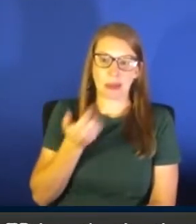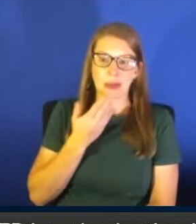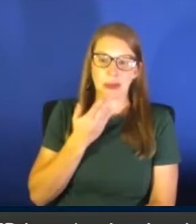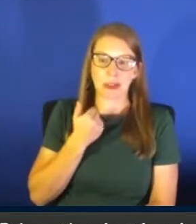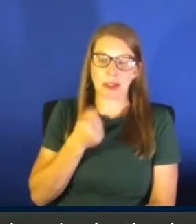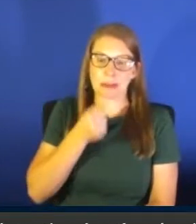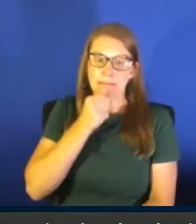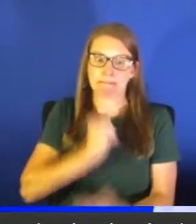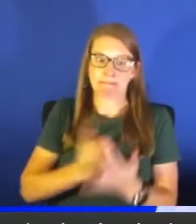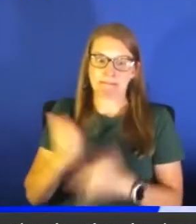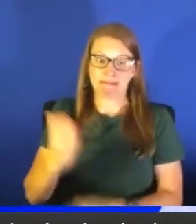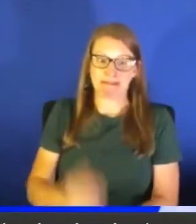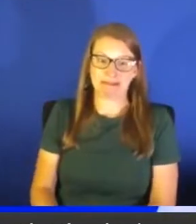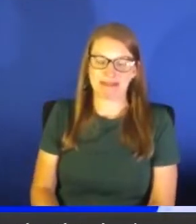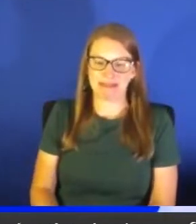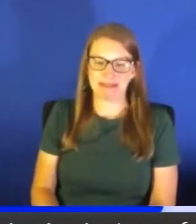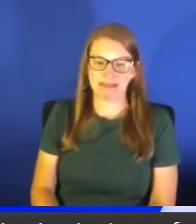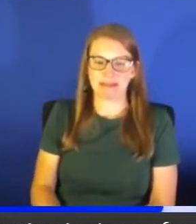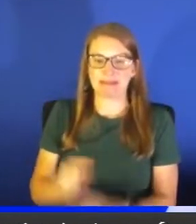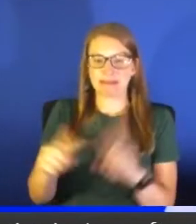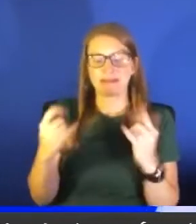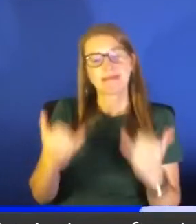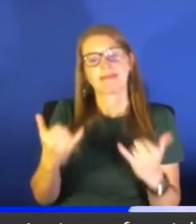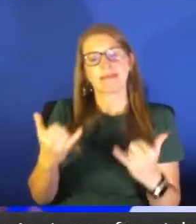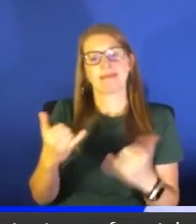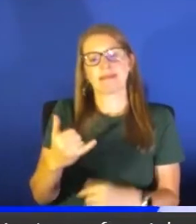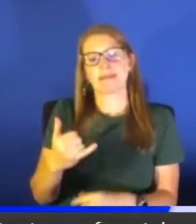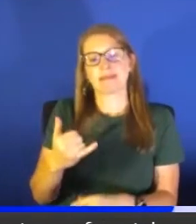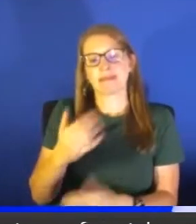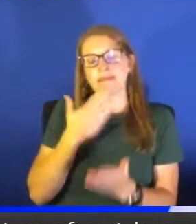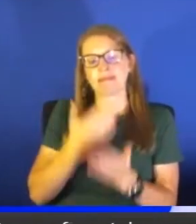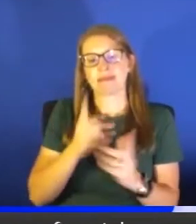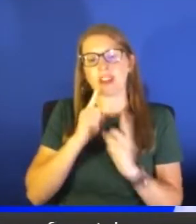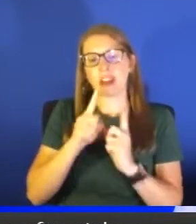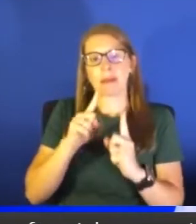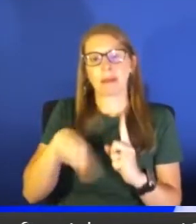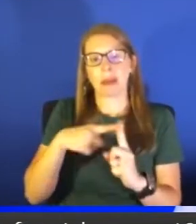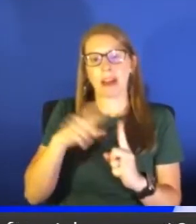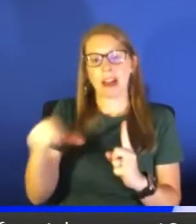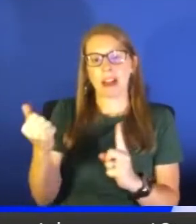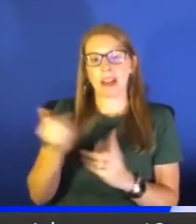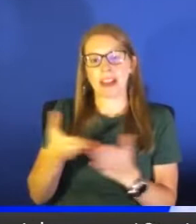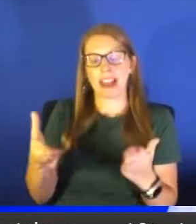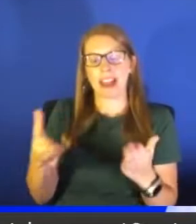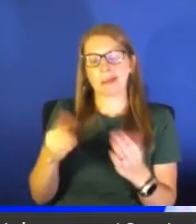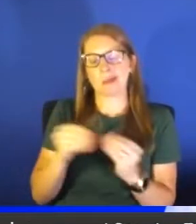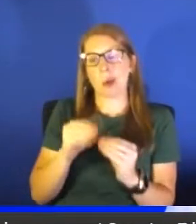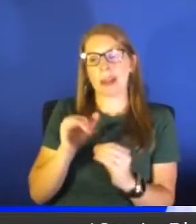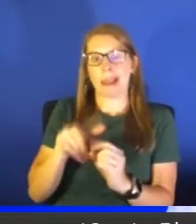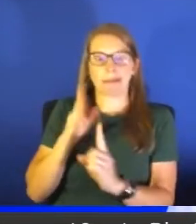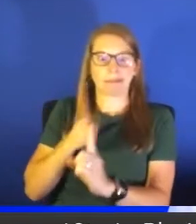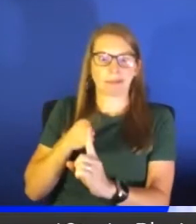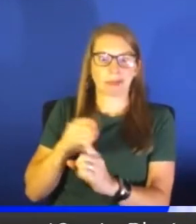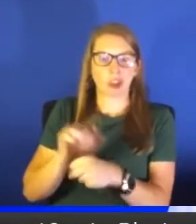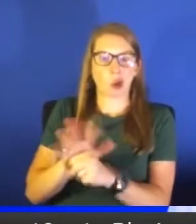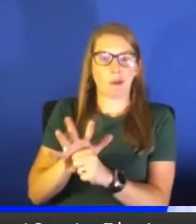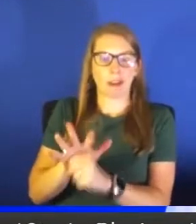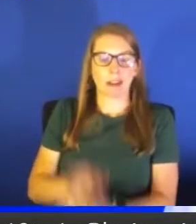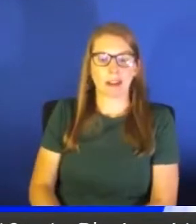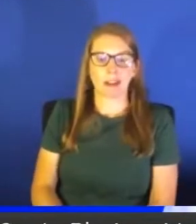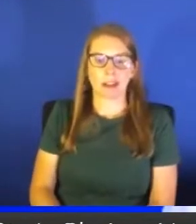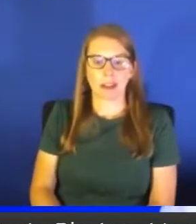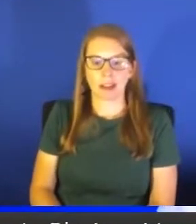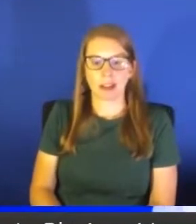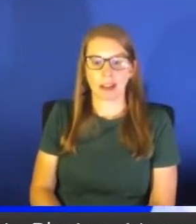So yeah. But right now, and it's good to talk about these other things rather than COVID. I think we are more than weary